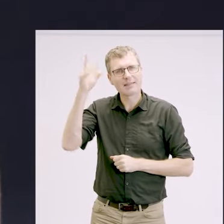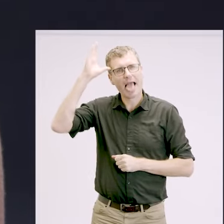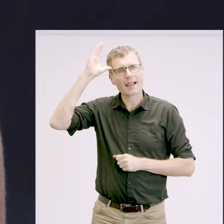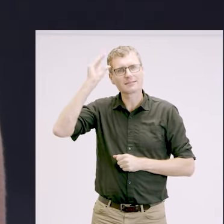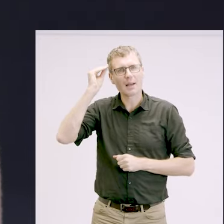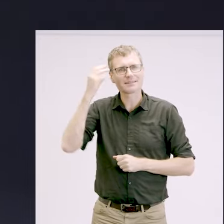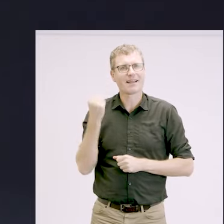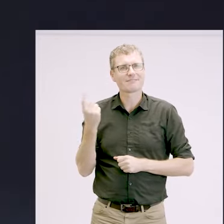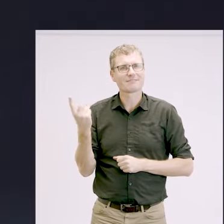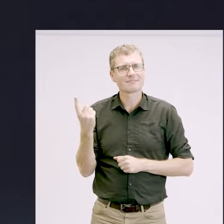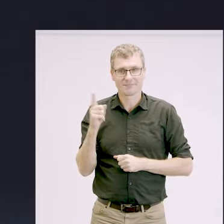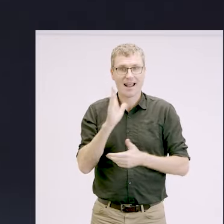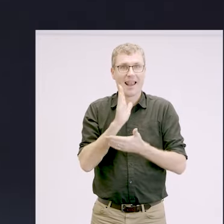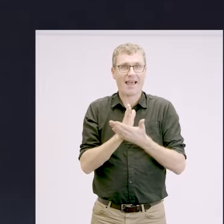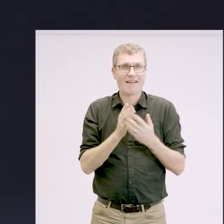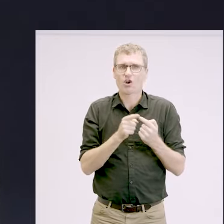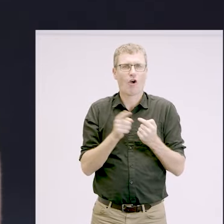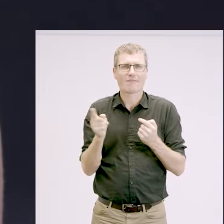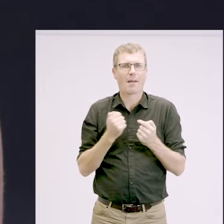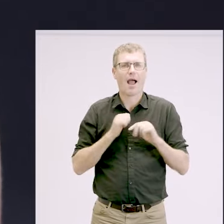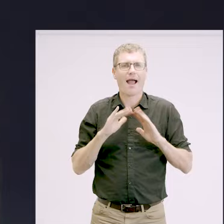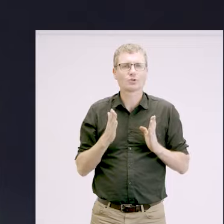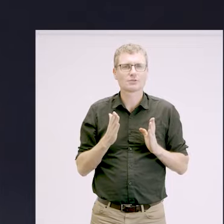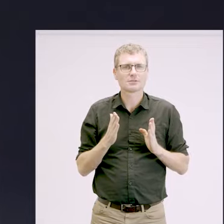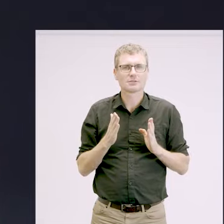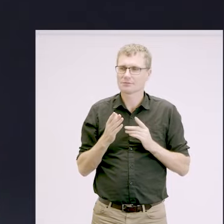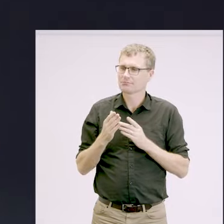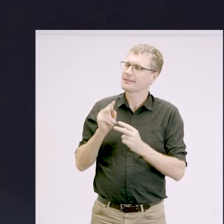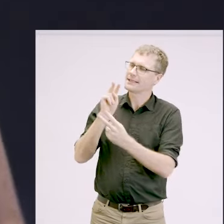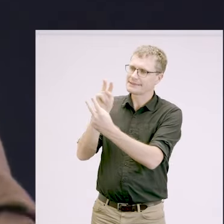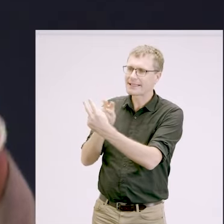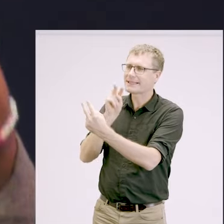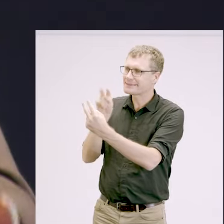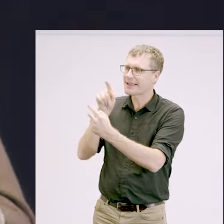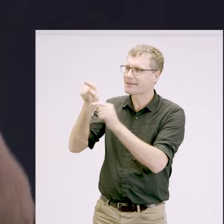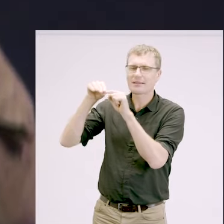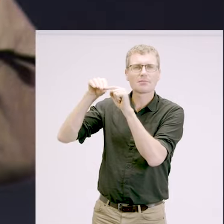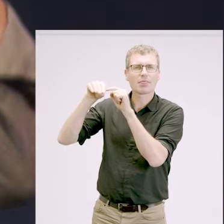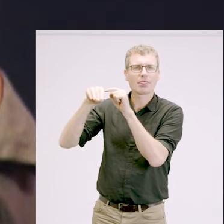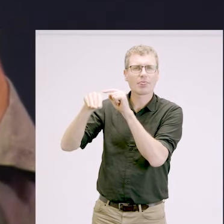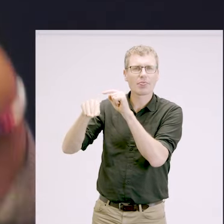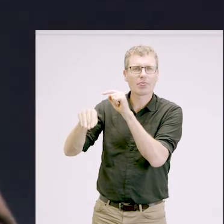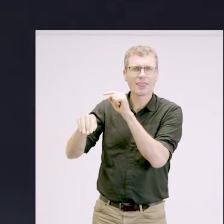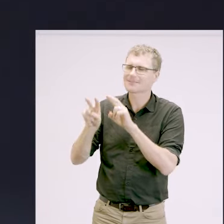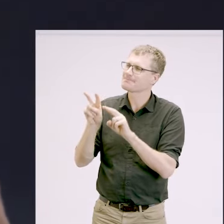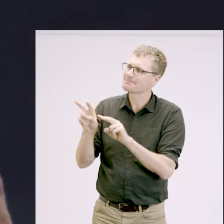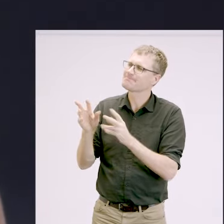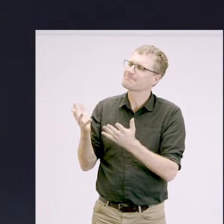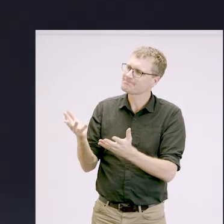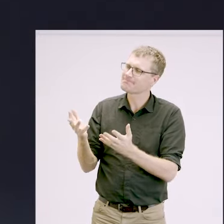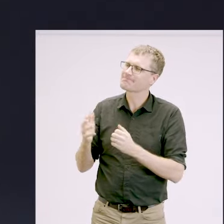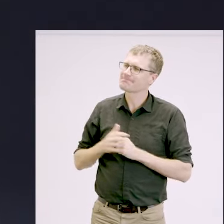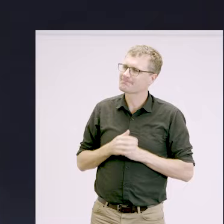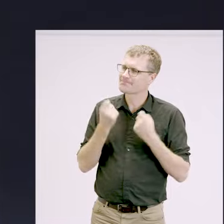my lovely dad has Alzheimer's, and he lives two blocks up from me. And as I watch him decline, you know, and begin to struggle,